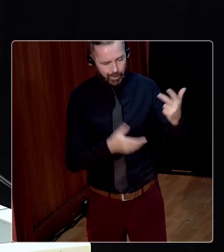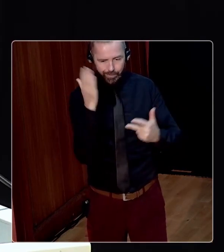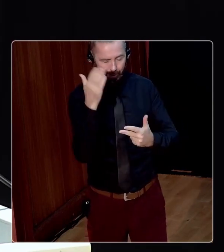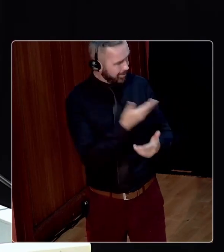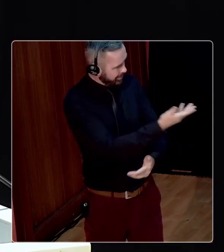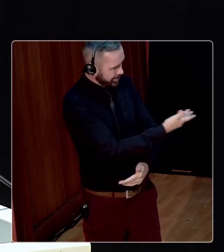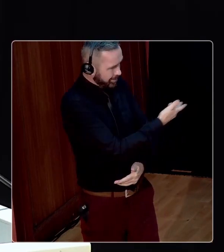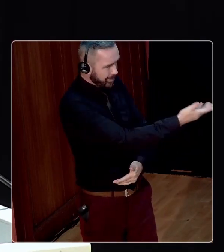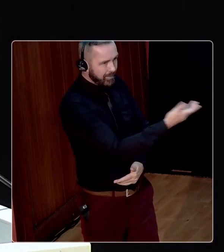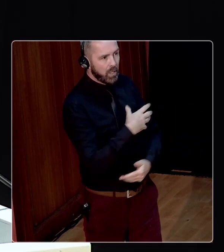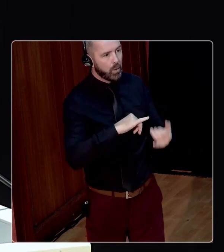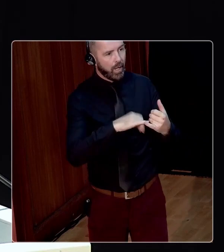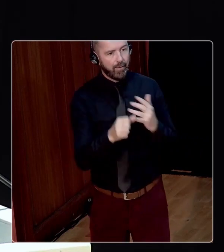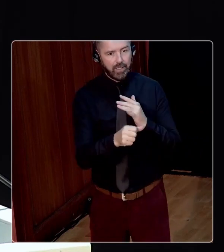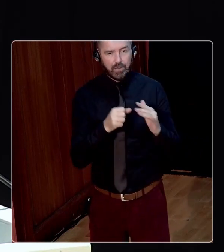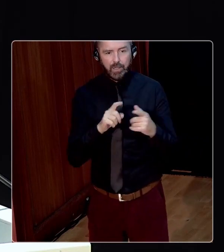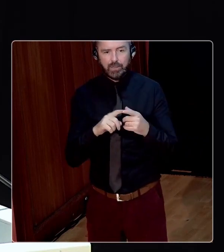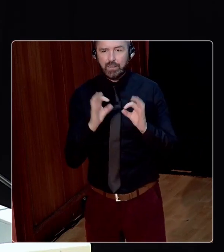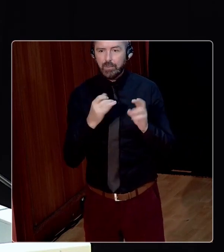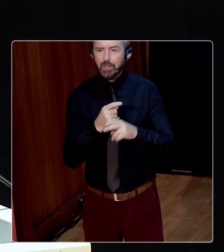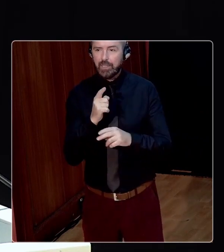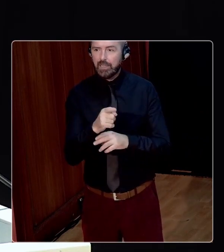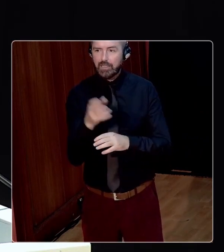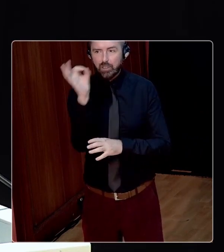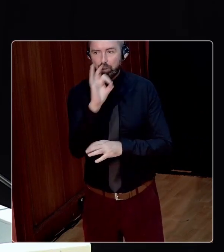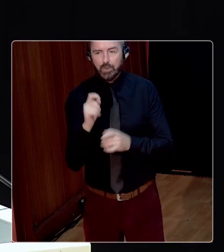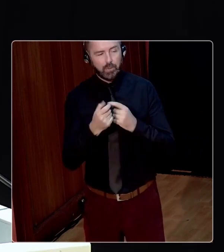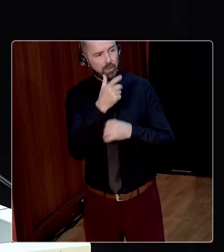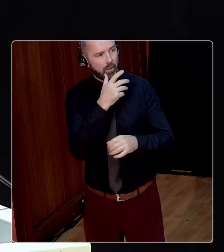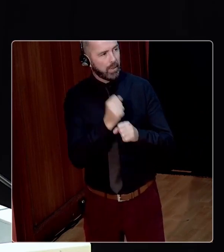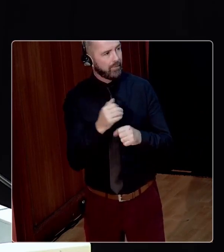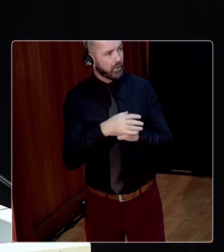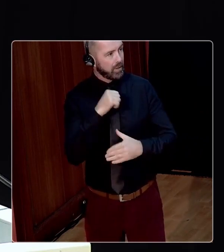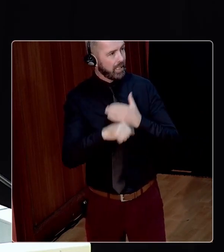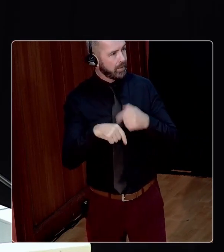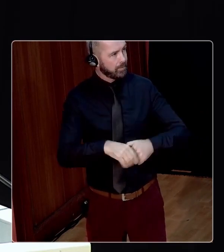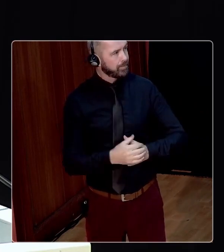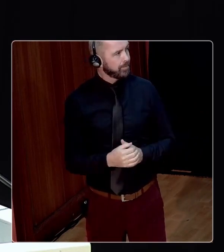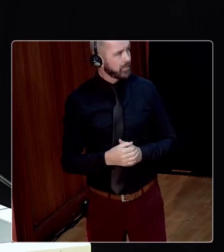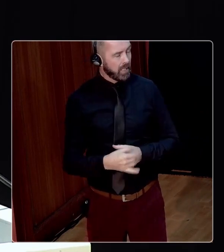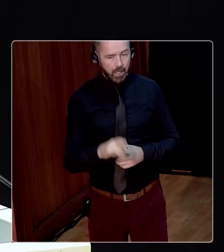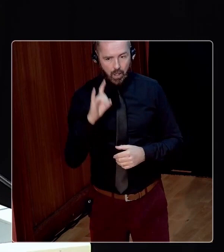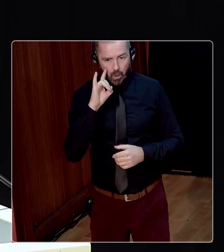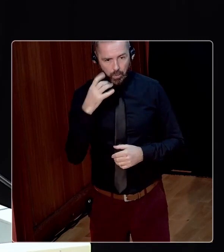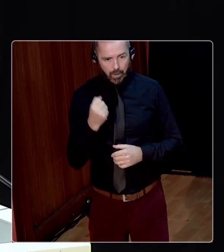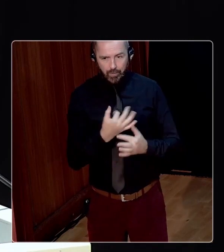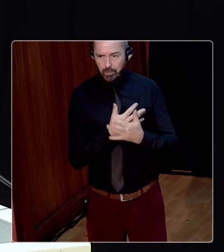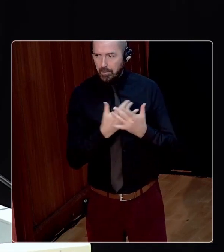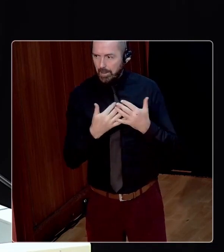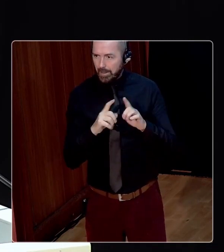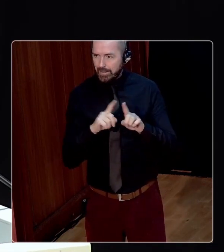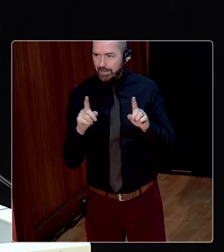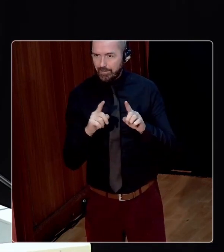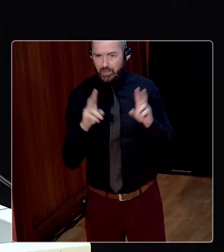speakers here today who have great experience and great expertise in this, the subjects before us today. And I hope that there will be many, many